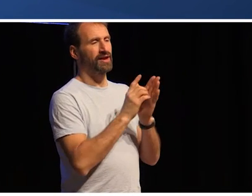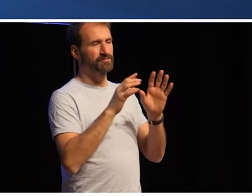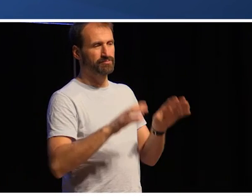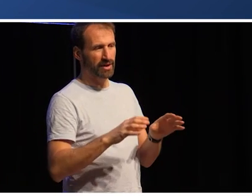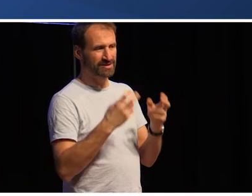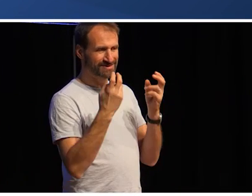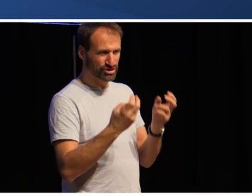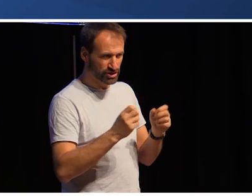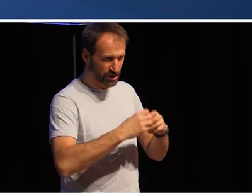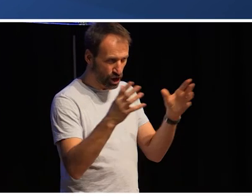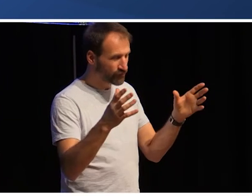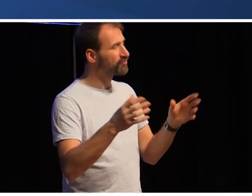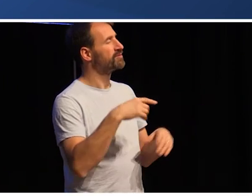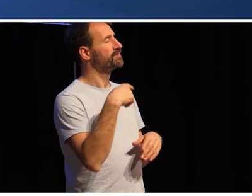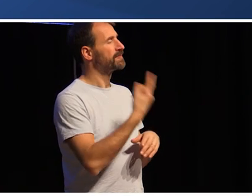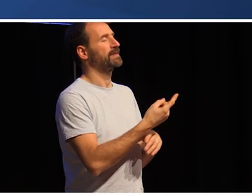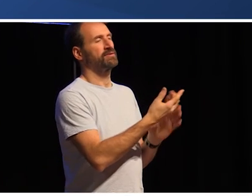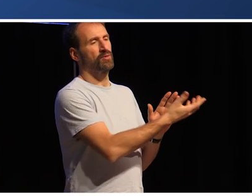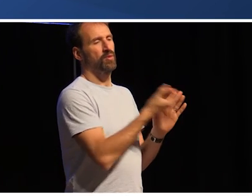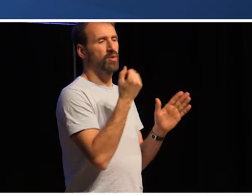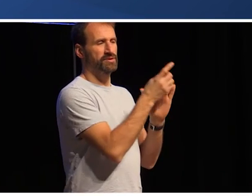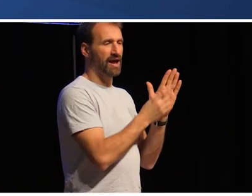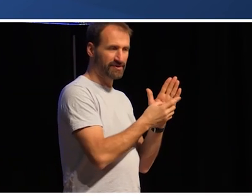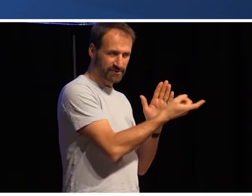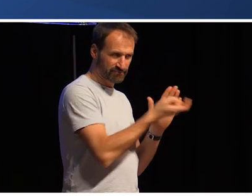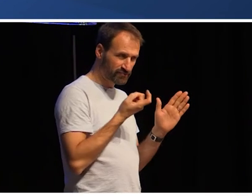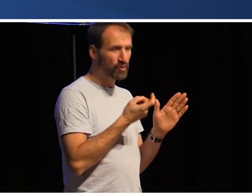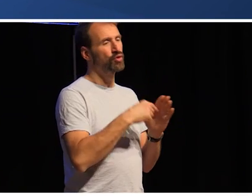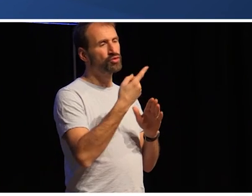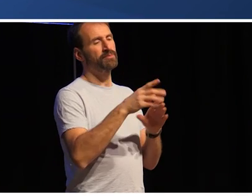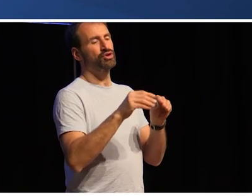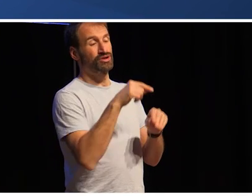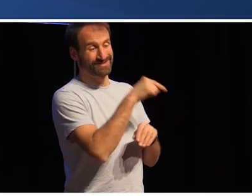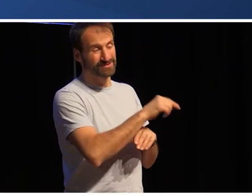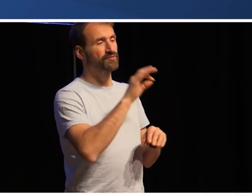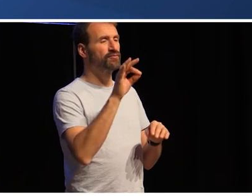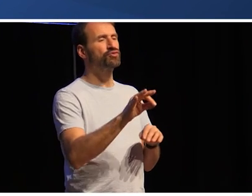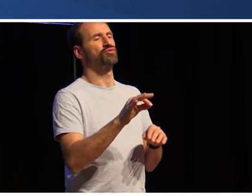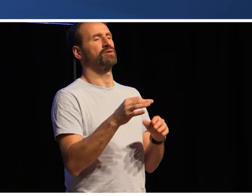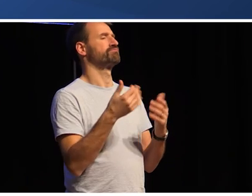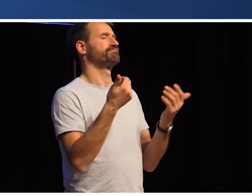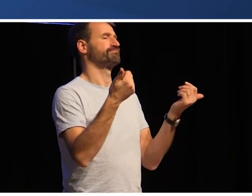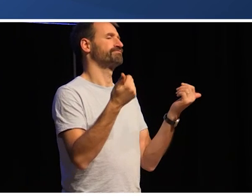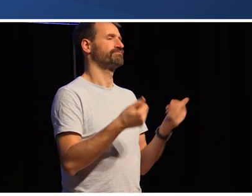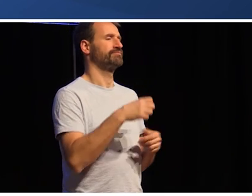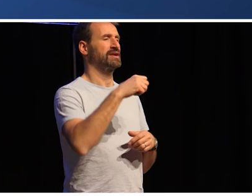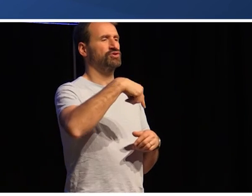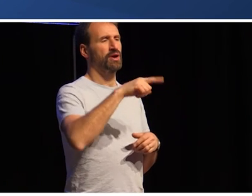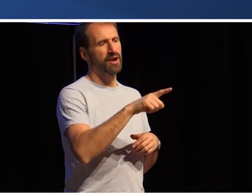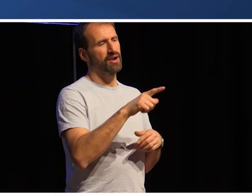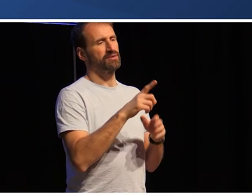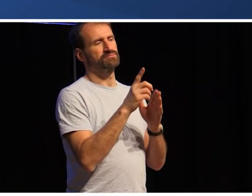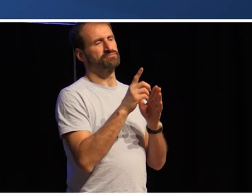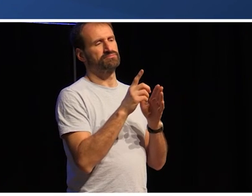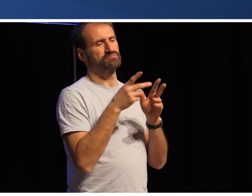some more configuration data. And then you can actually use that to execute a SQL statement against your SQLite